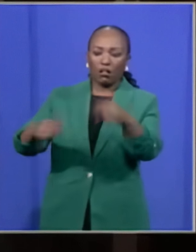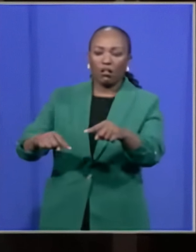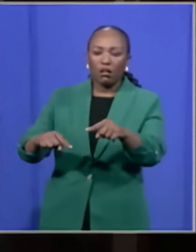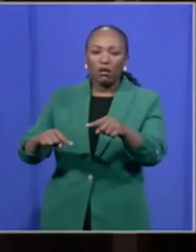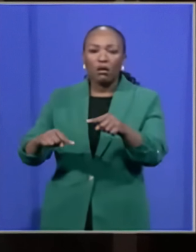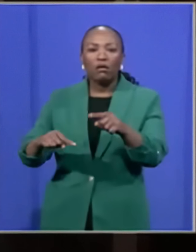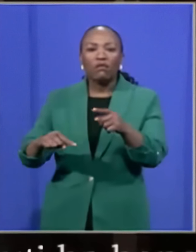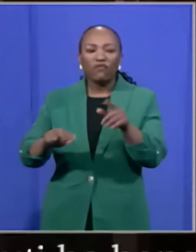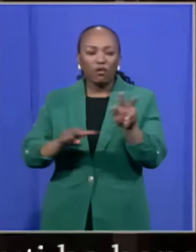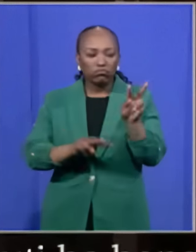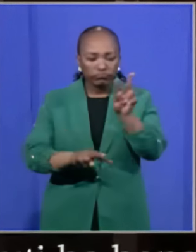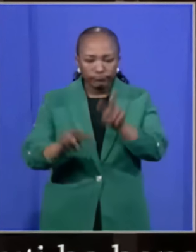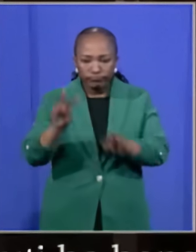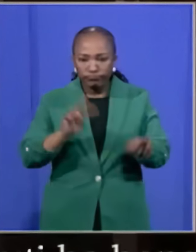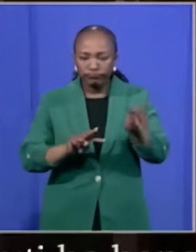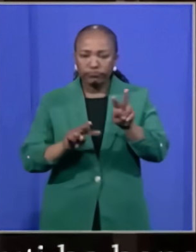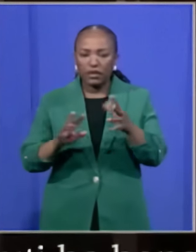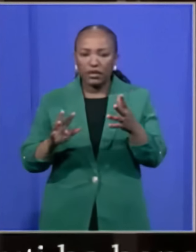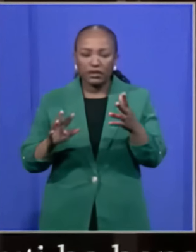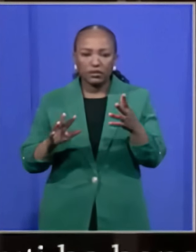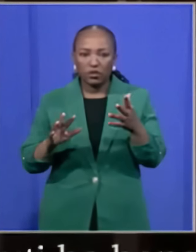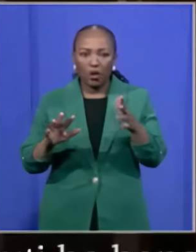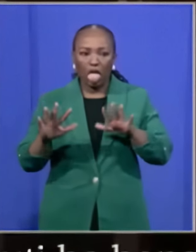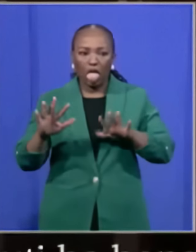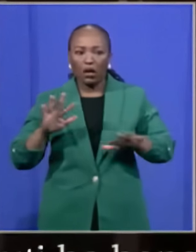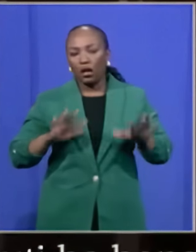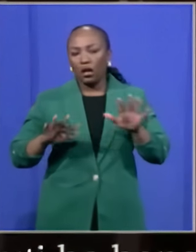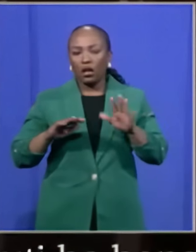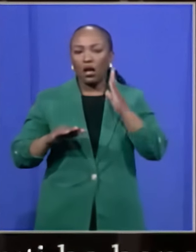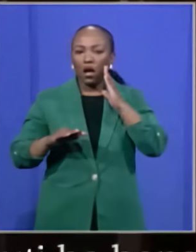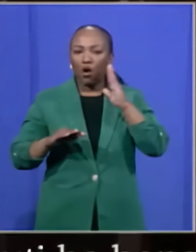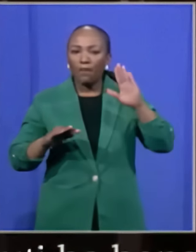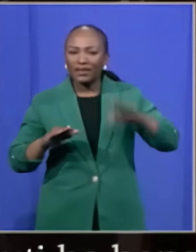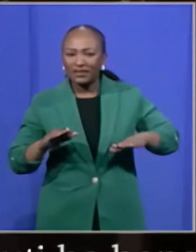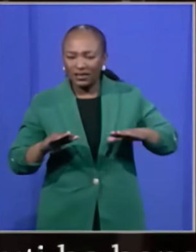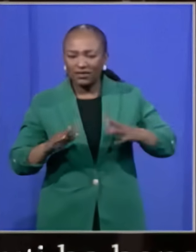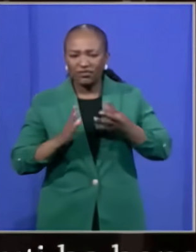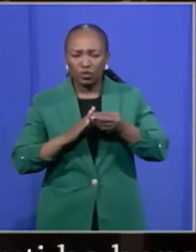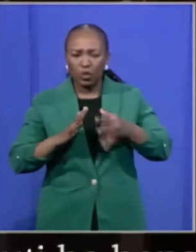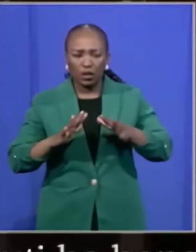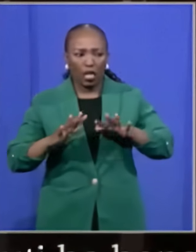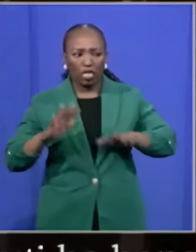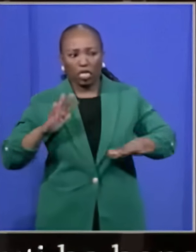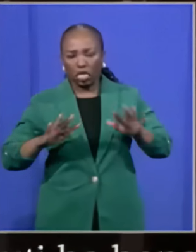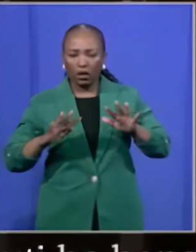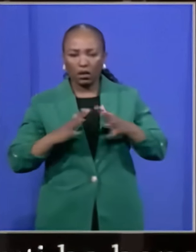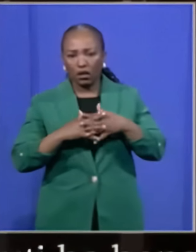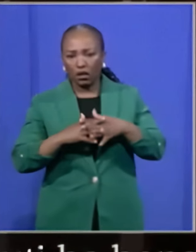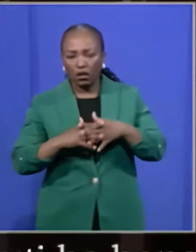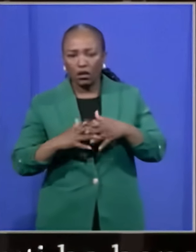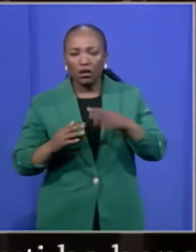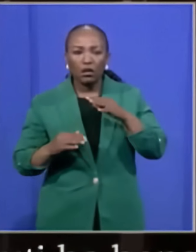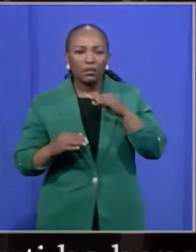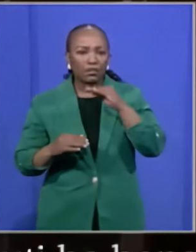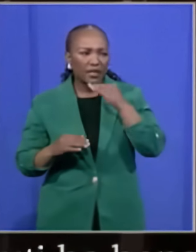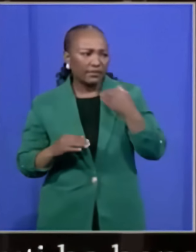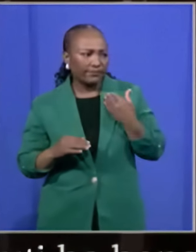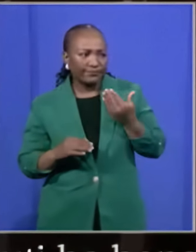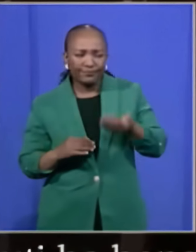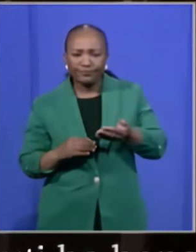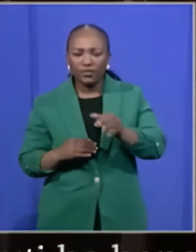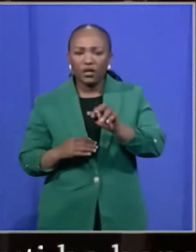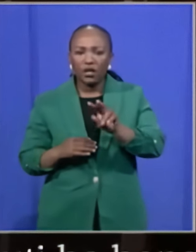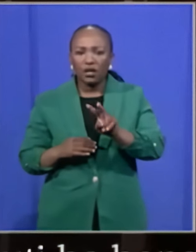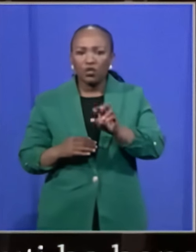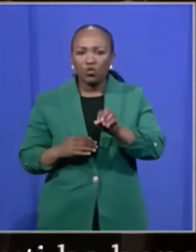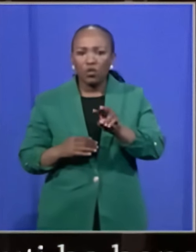to, maybe disturb activities in your student accommodation or threaten your livelihood. Because you find out that you haven't been paid since 2024, how